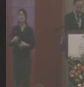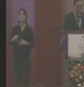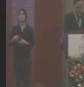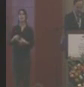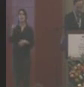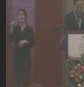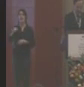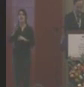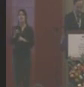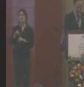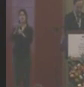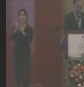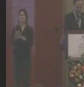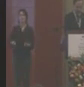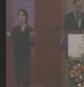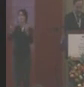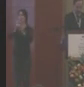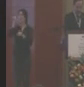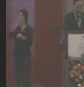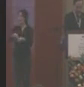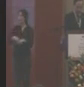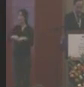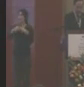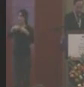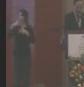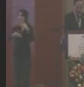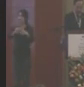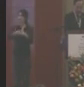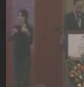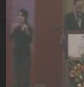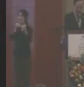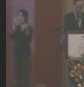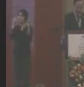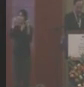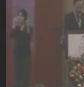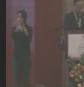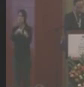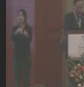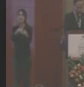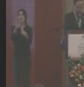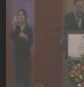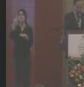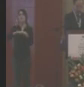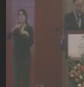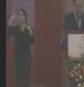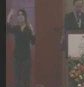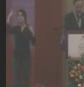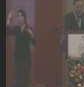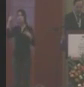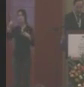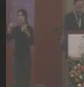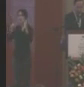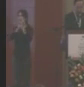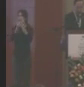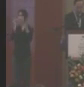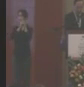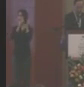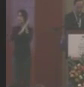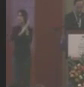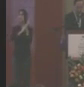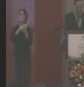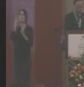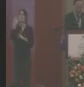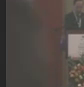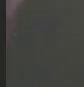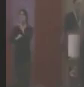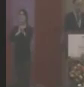are convinced that these priorities must progress towards more concrete specific actions, especially regarding